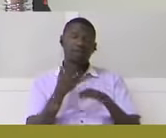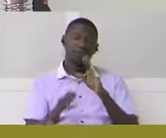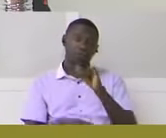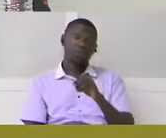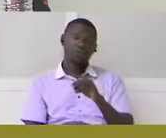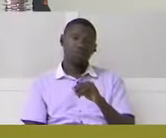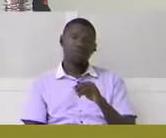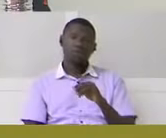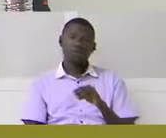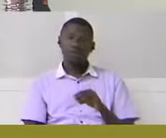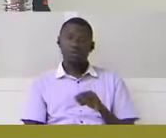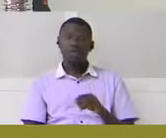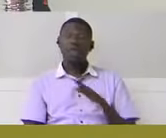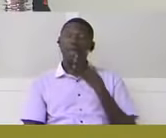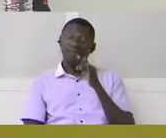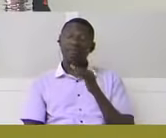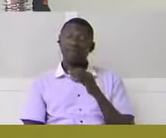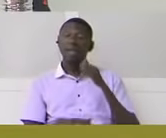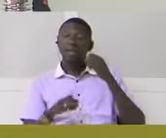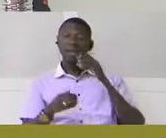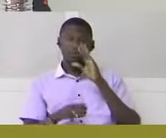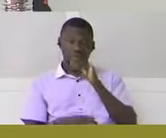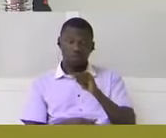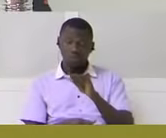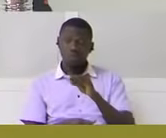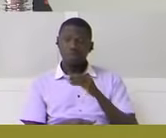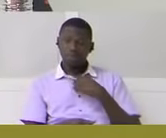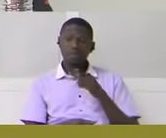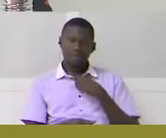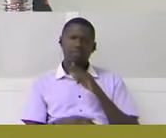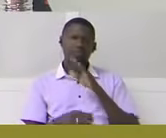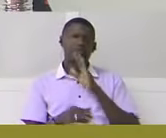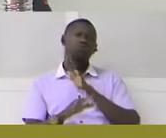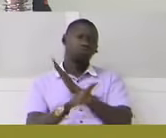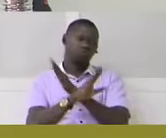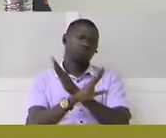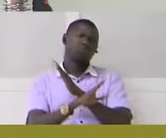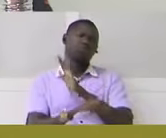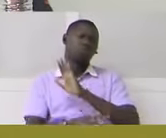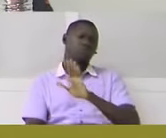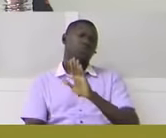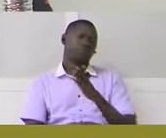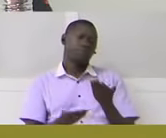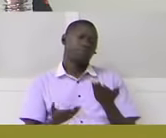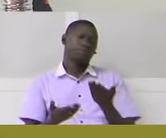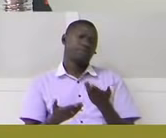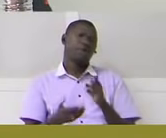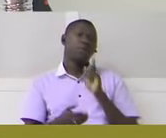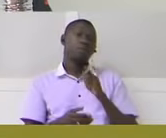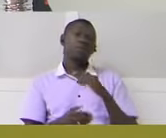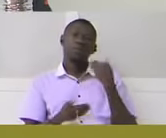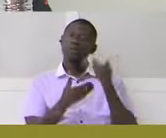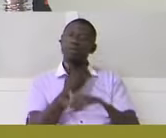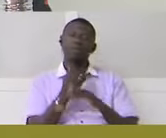Otherwise, the practice would have stopped. As you can't do that, you can't do that. You can't do that.